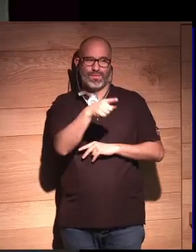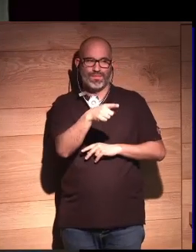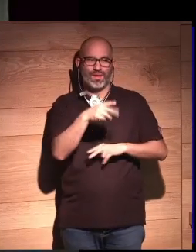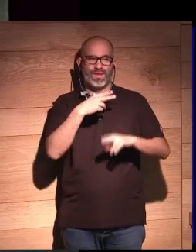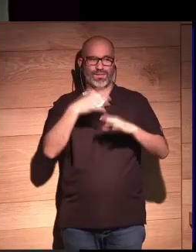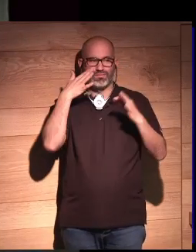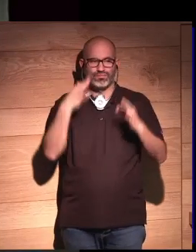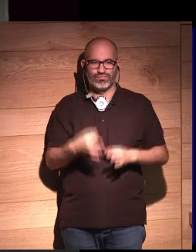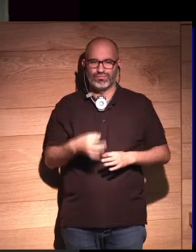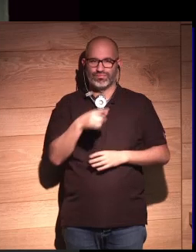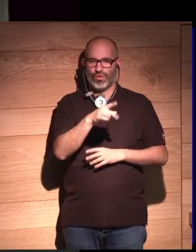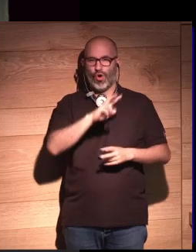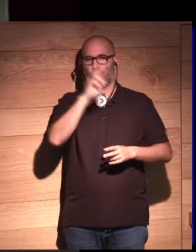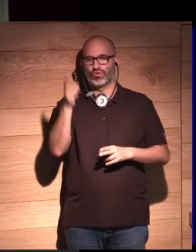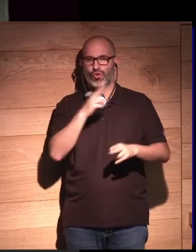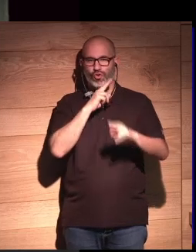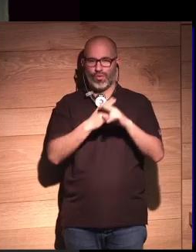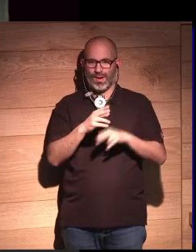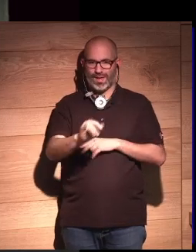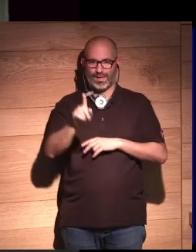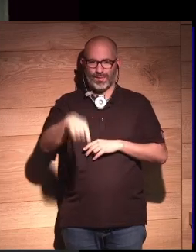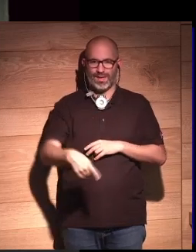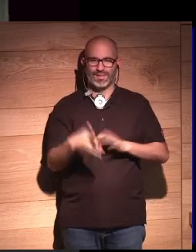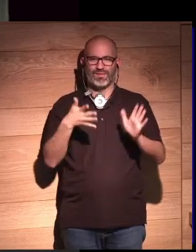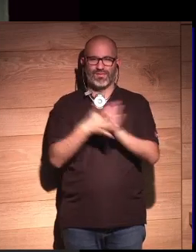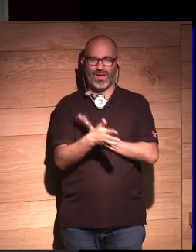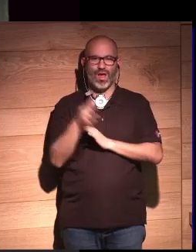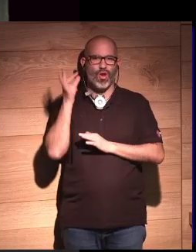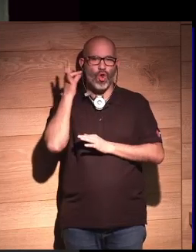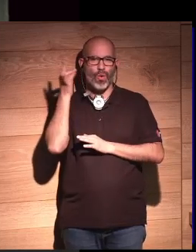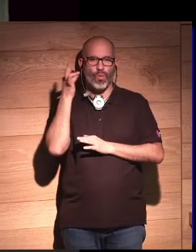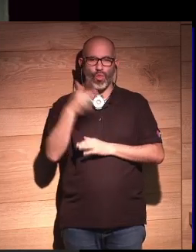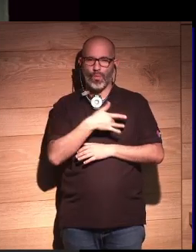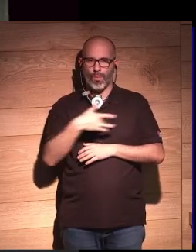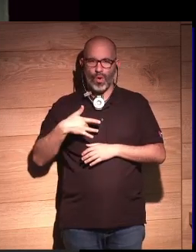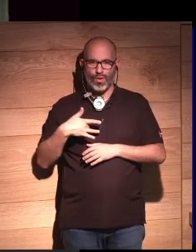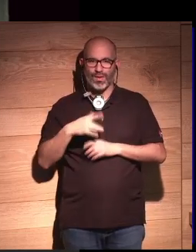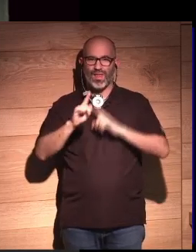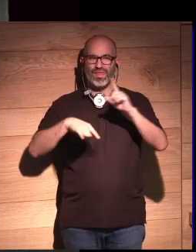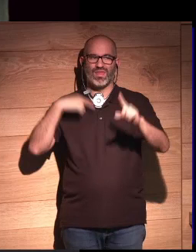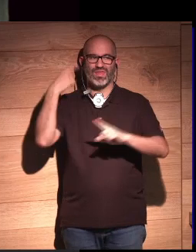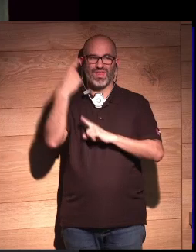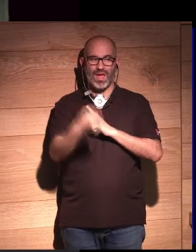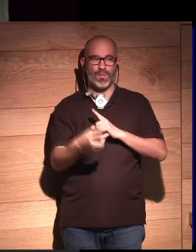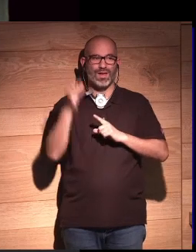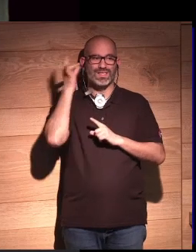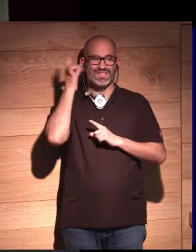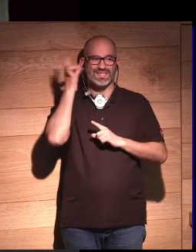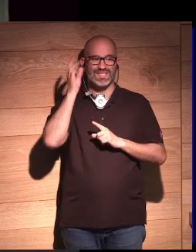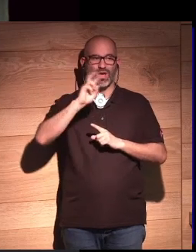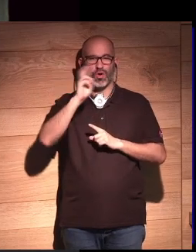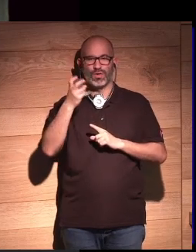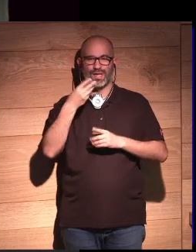amazing, she's an animator, but she's also a performance artist, and she incorporates her shadows inside of her own